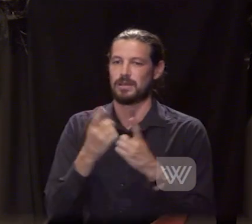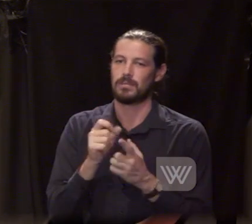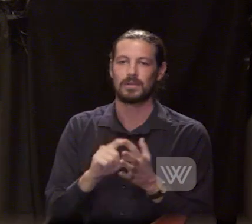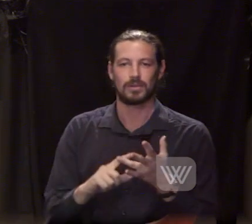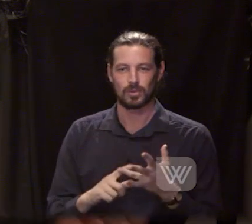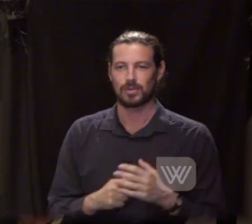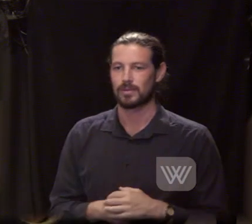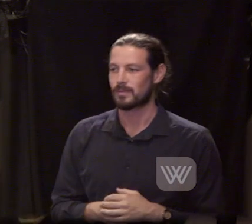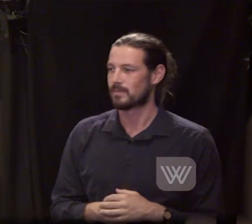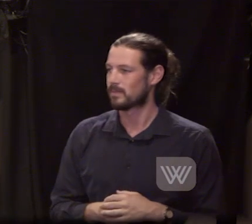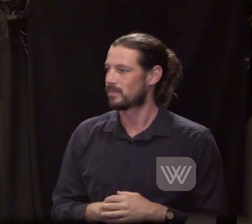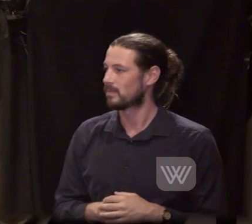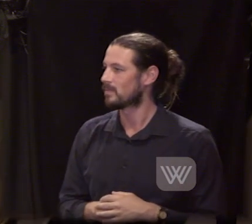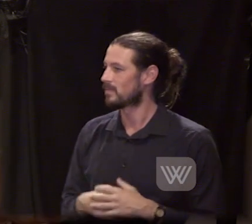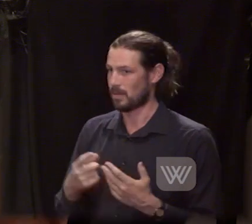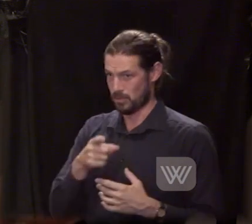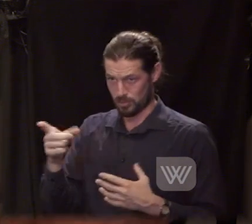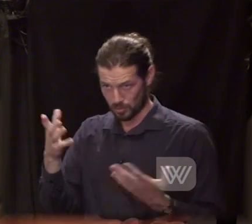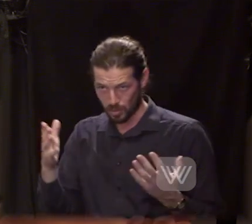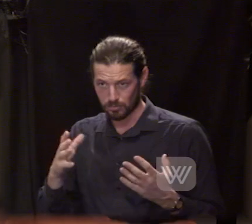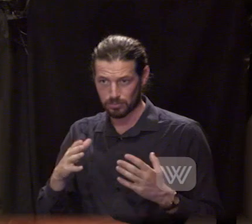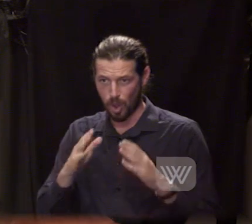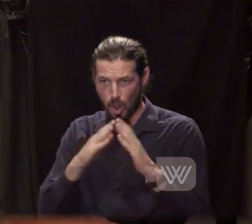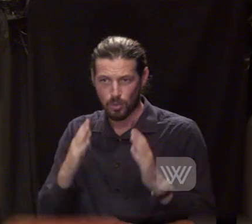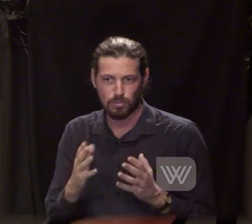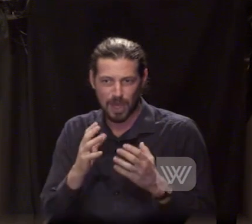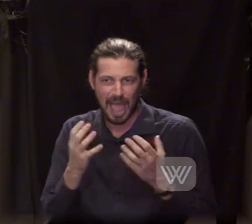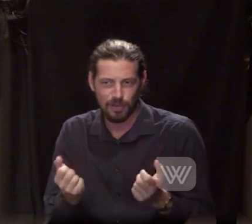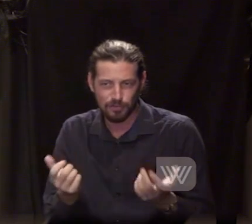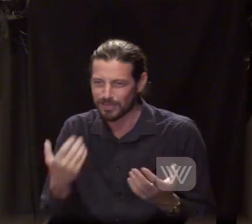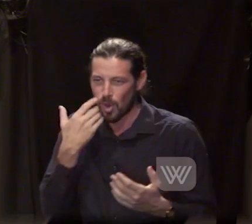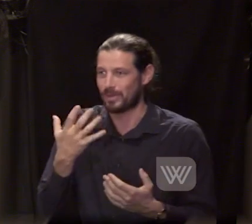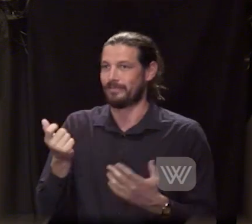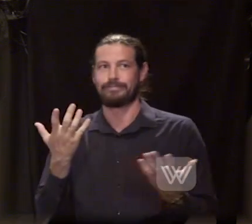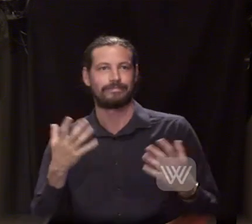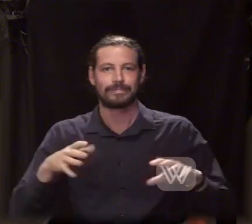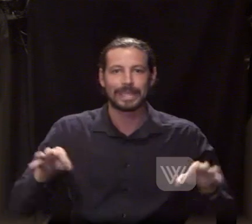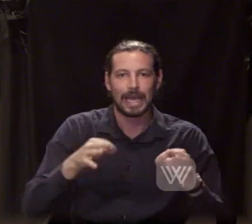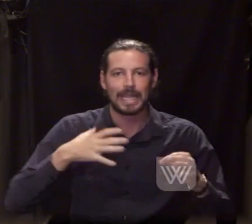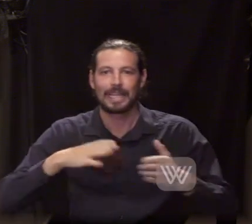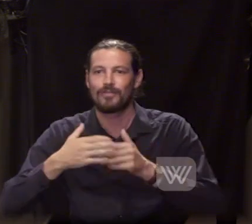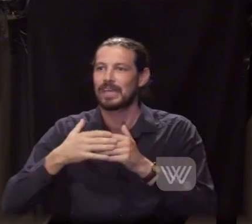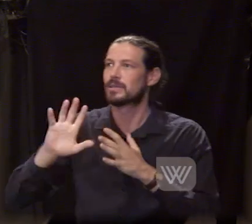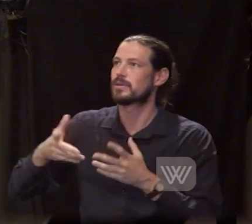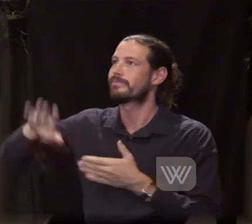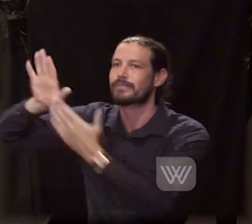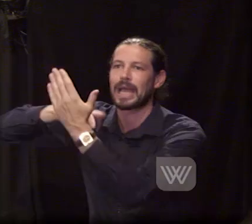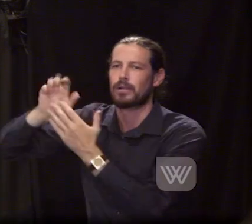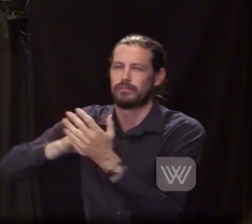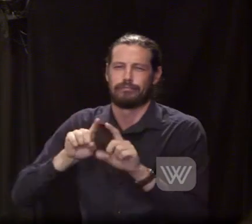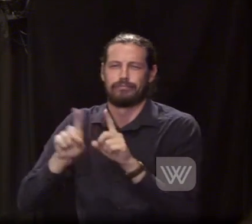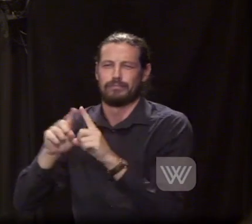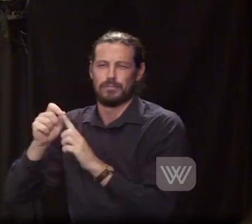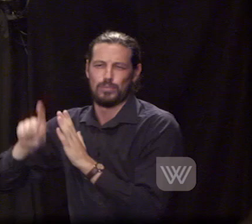something that breaks. Like, you guys are all homeowners, right? There's always a project to work on. And that was always the case for us too. Yeah.